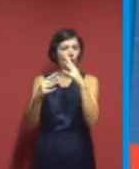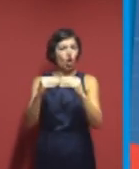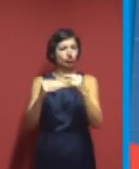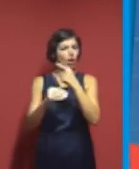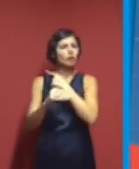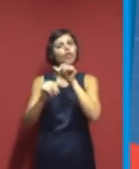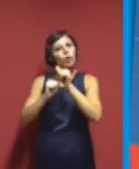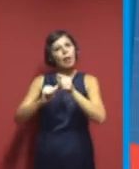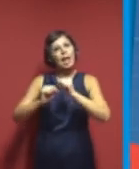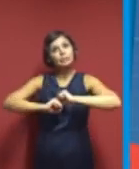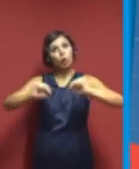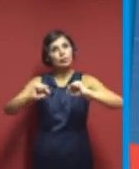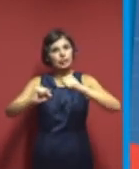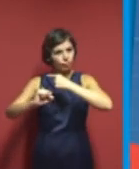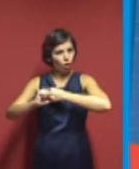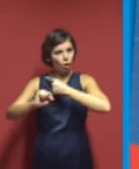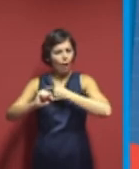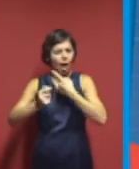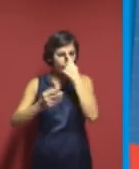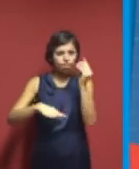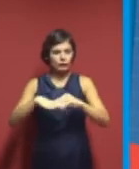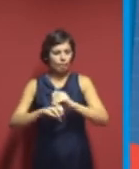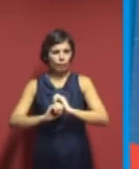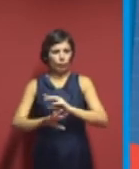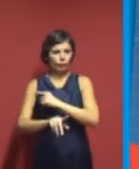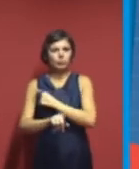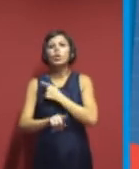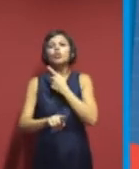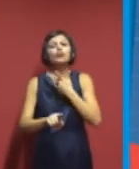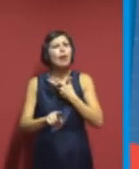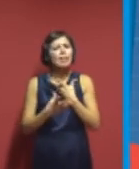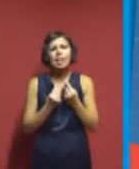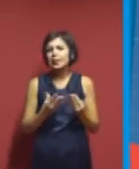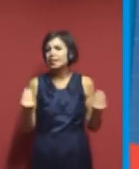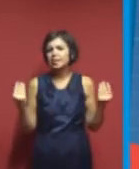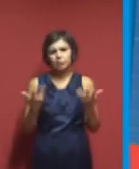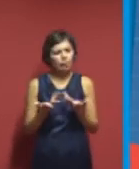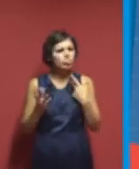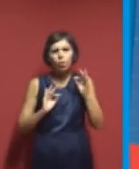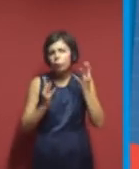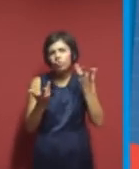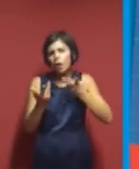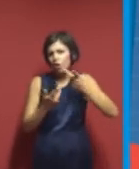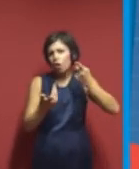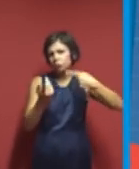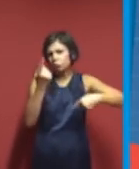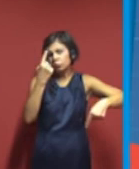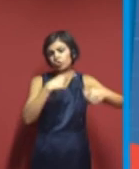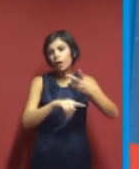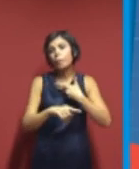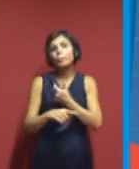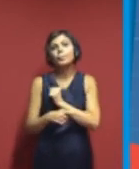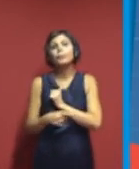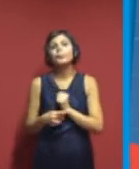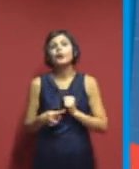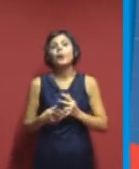thousands of these. There are armies of people now who have been trained to make these explosive devices. This happens to be one which